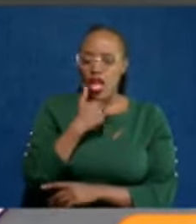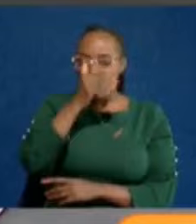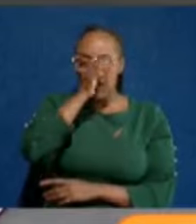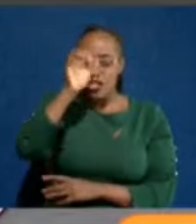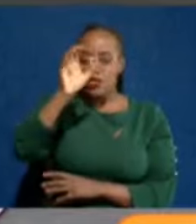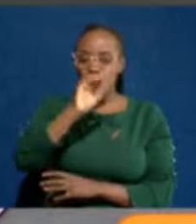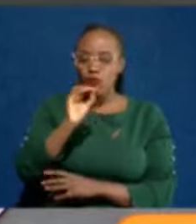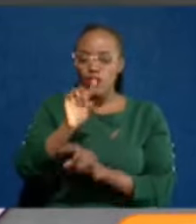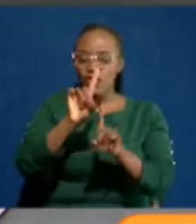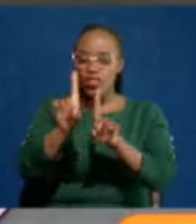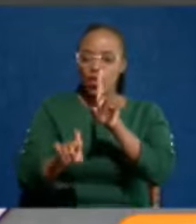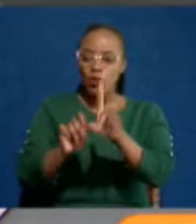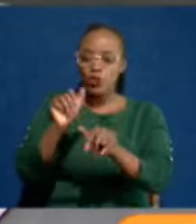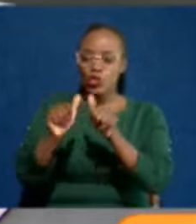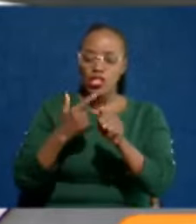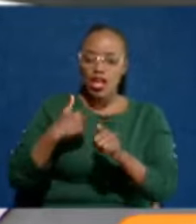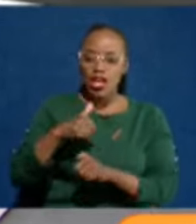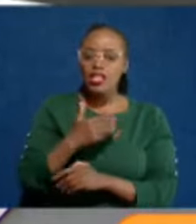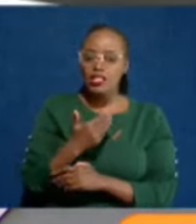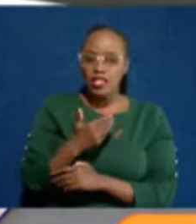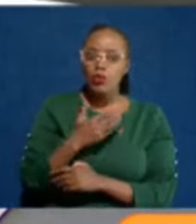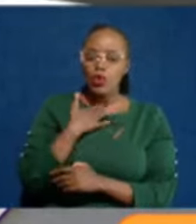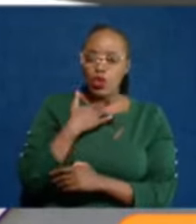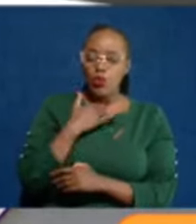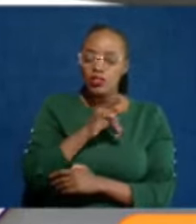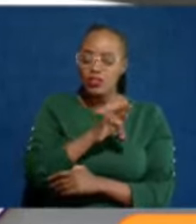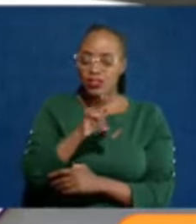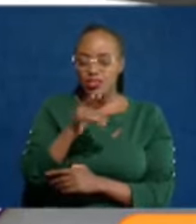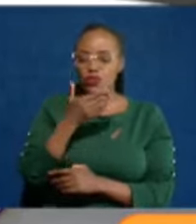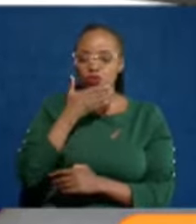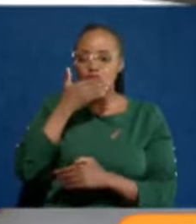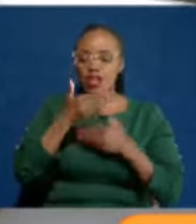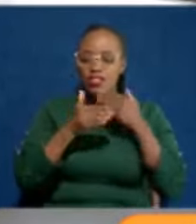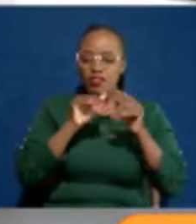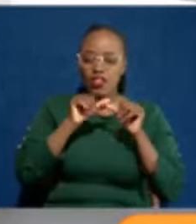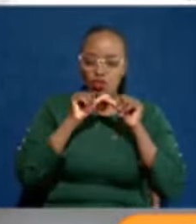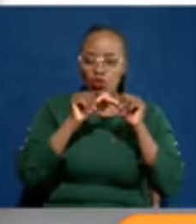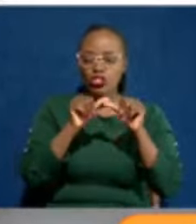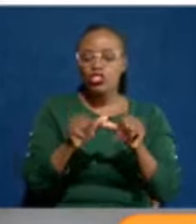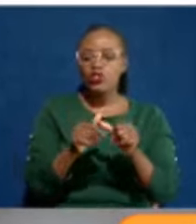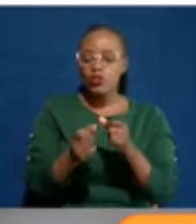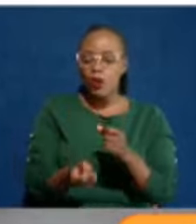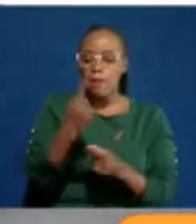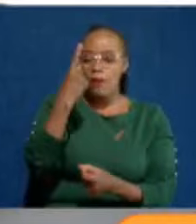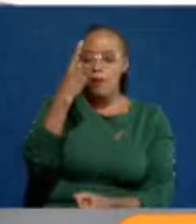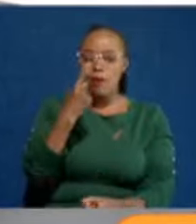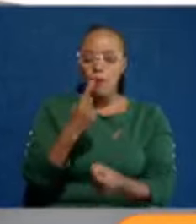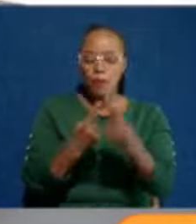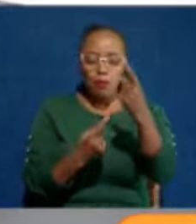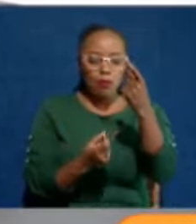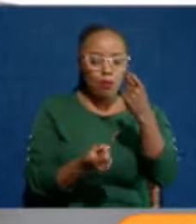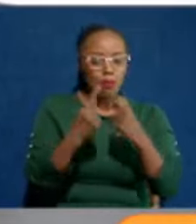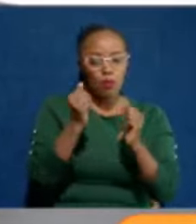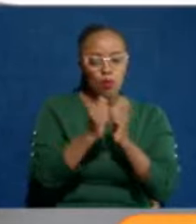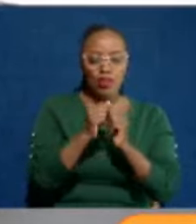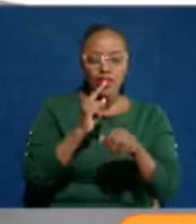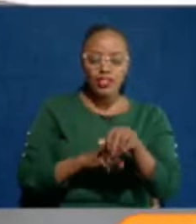are some of the questions that will, like Baby Pendo's killing, will continue to come up from time to time,